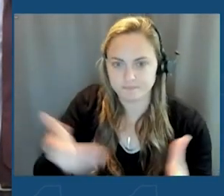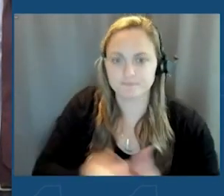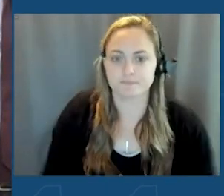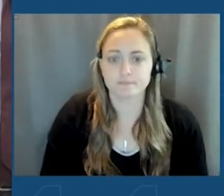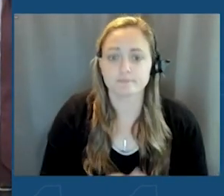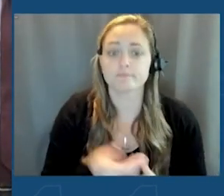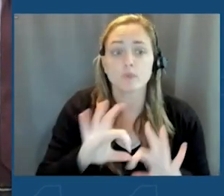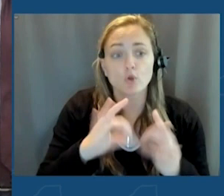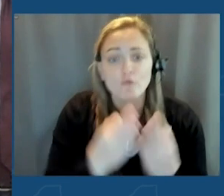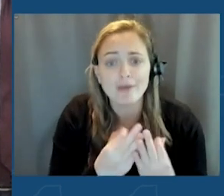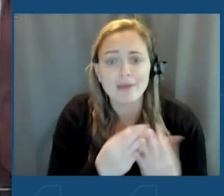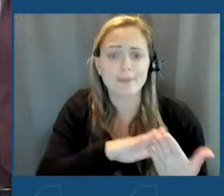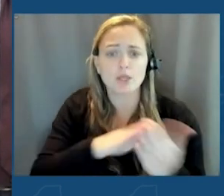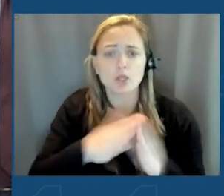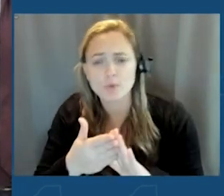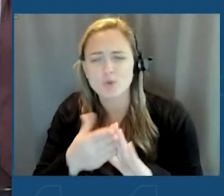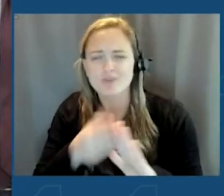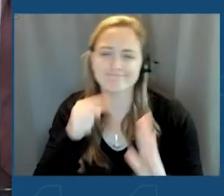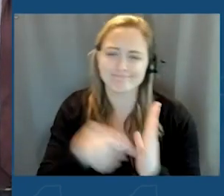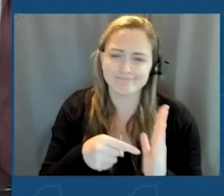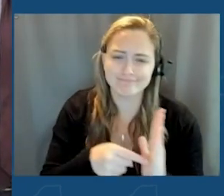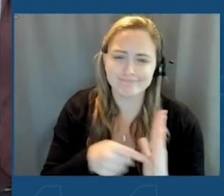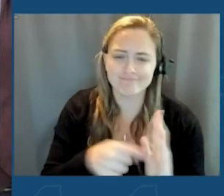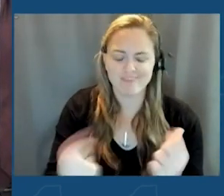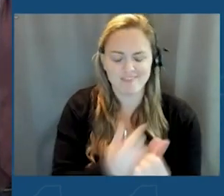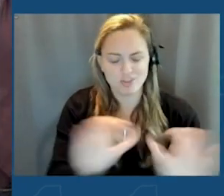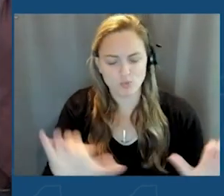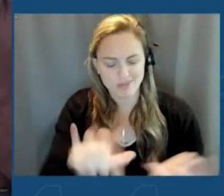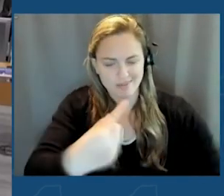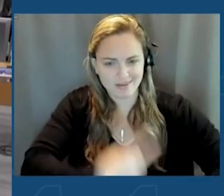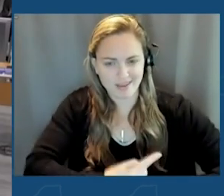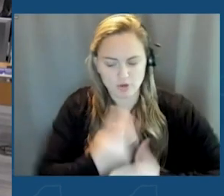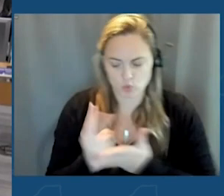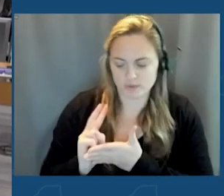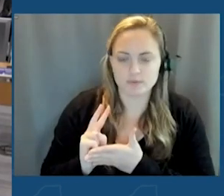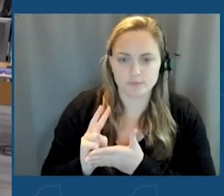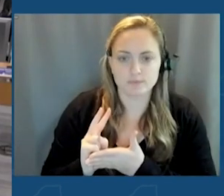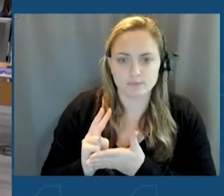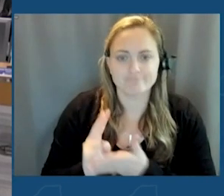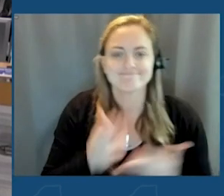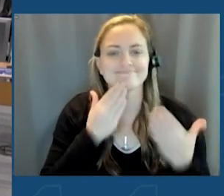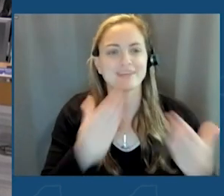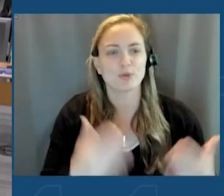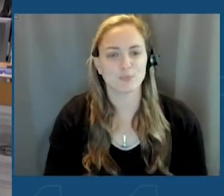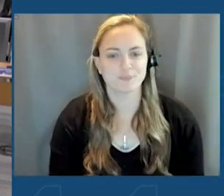so indebted for what you did on that day 2 weeks ago. Thank you.